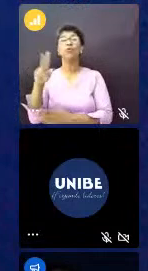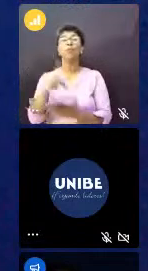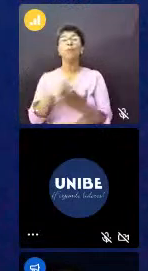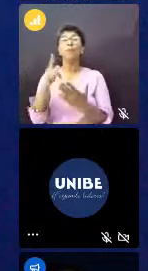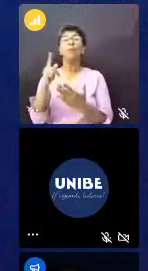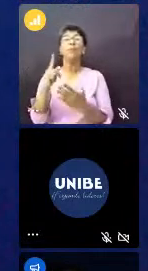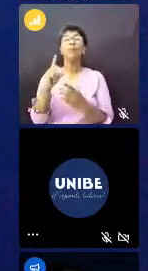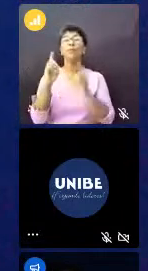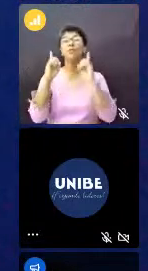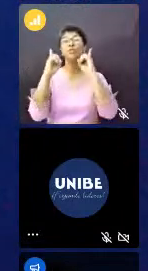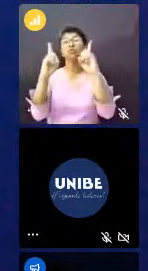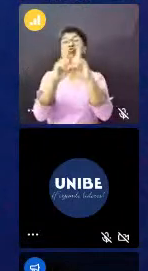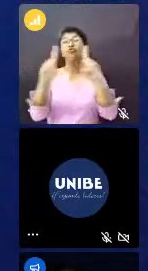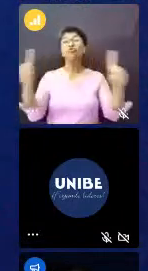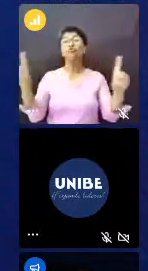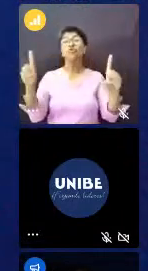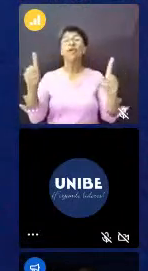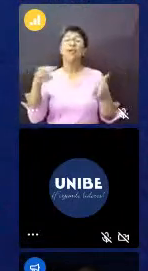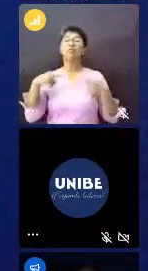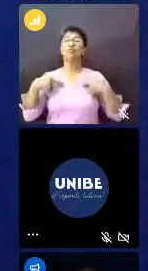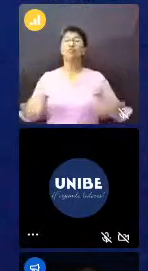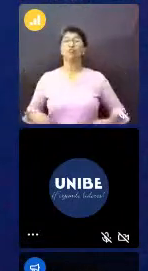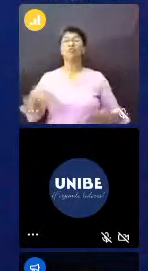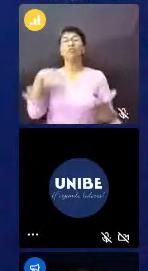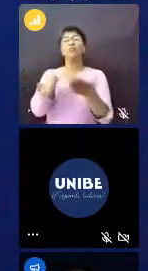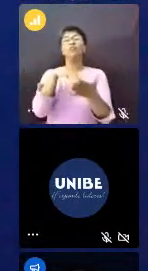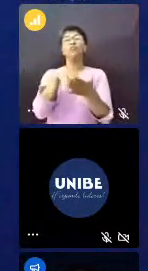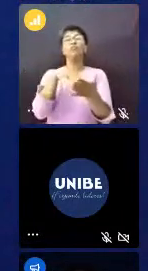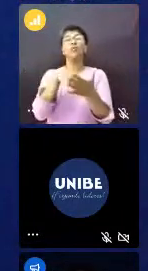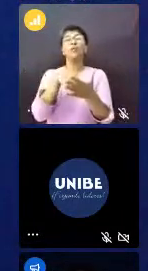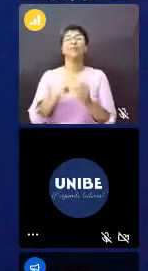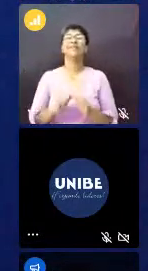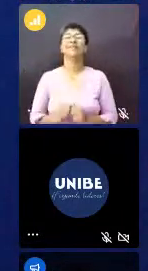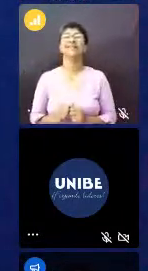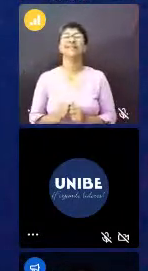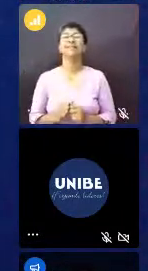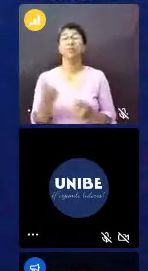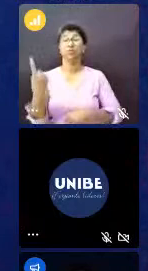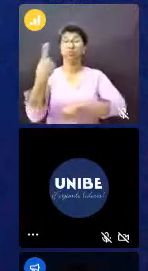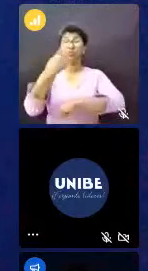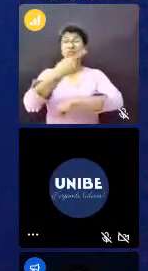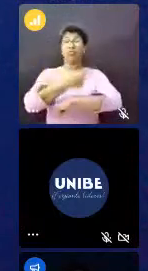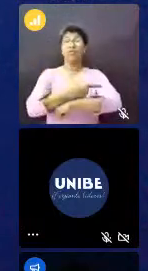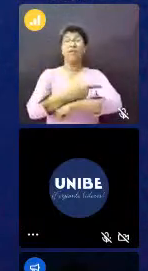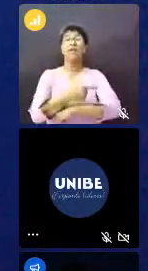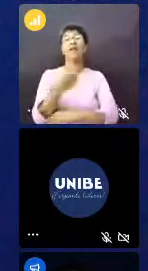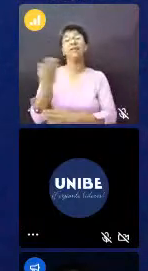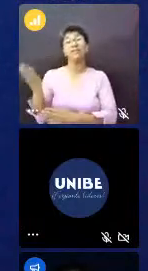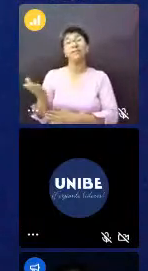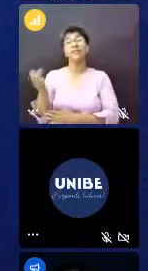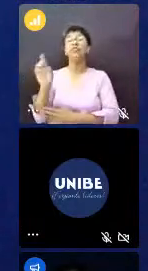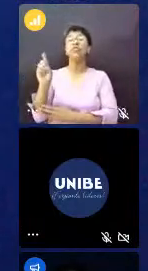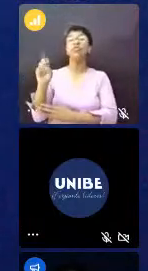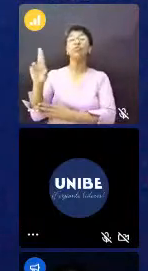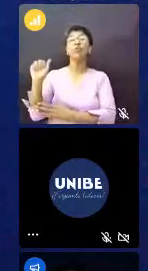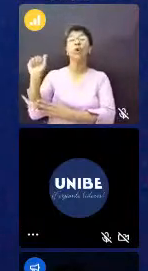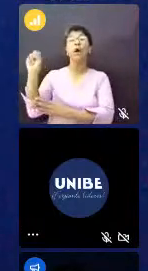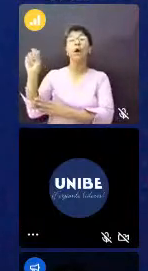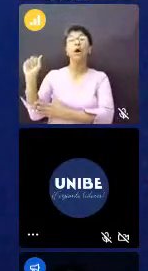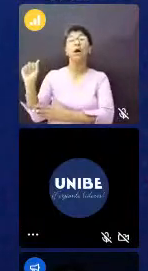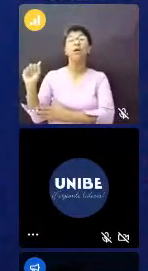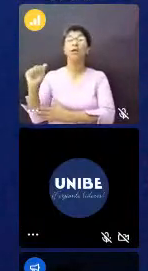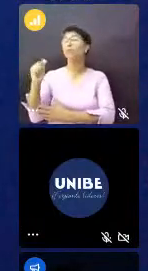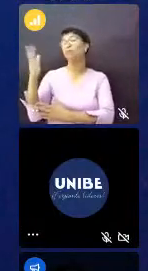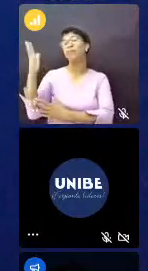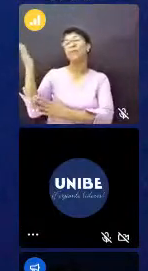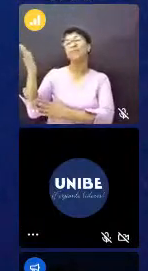a doctorate degree on politics and women's studies from the same university. So today, Dr. Odrewood-Coates will give us an